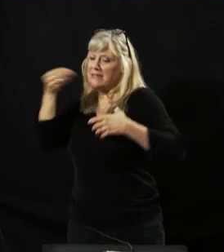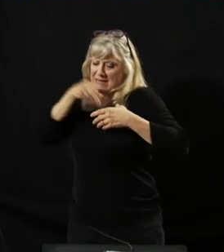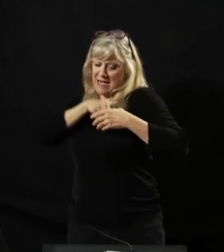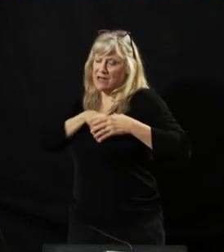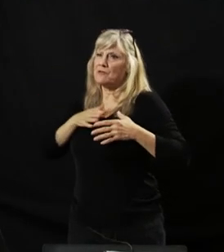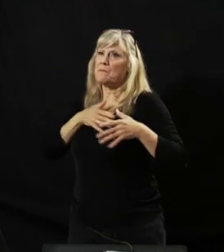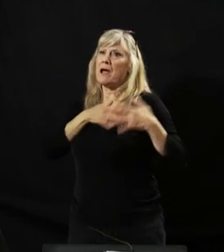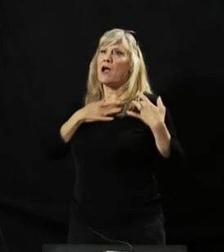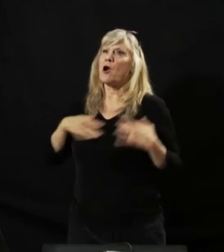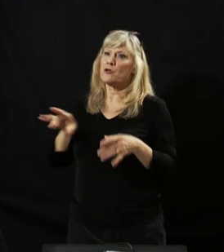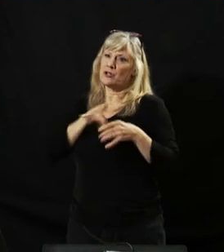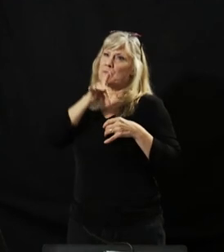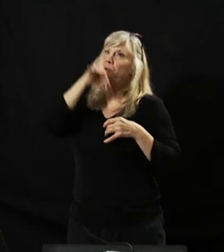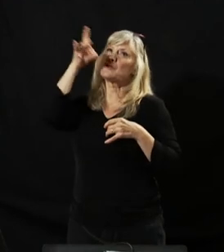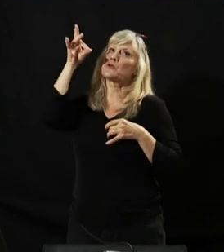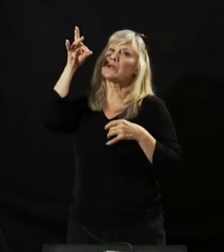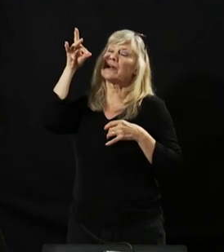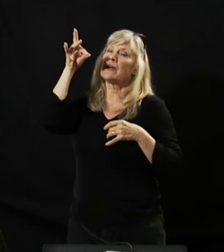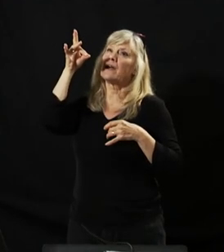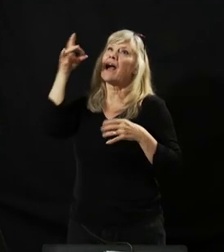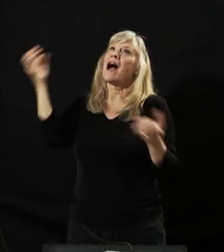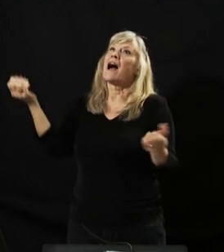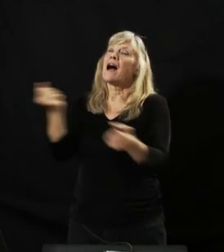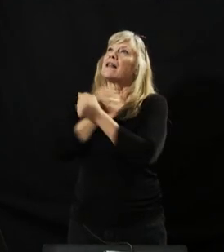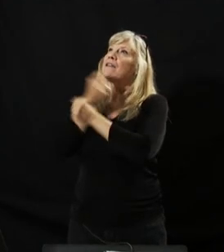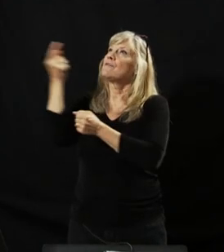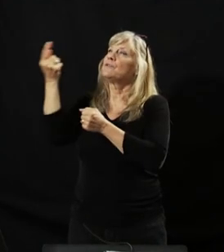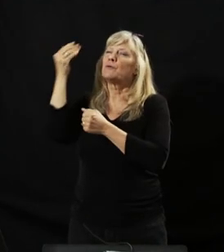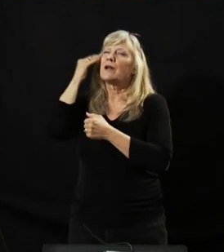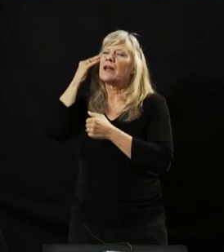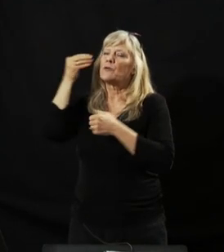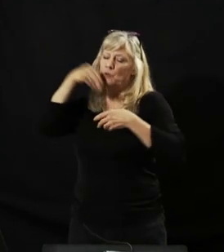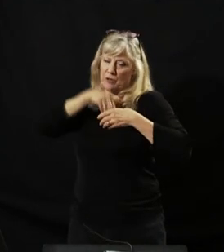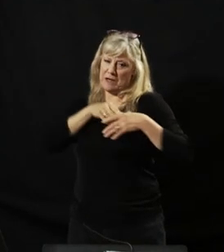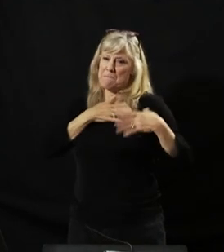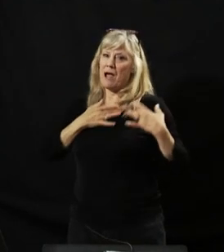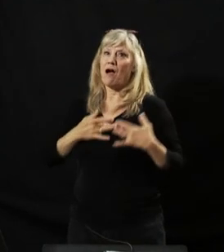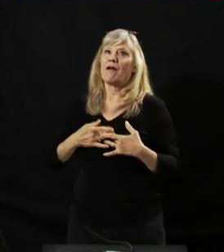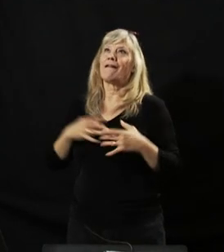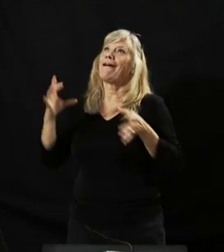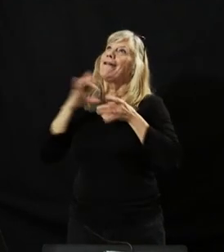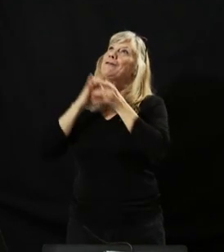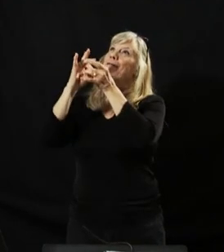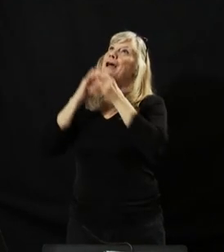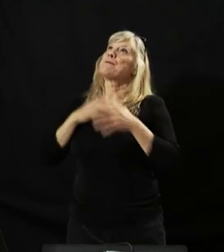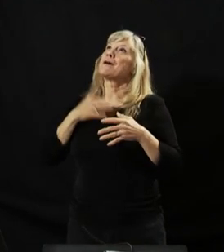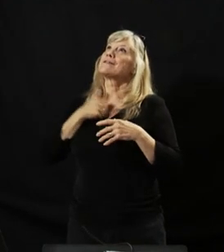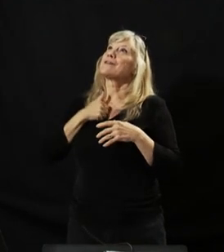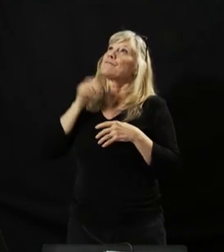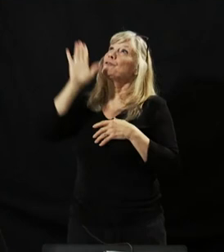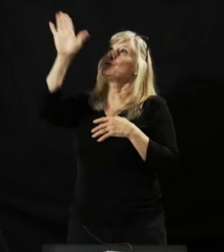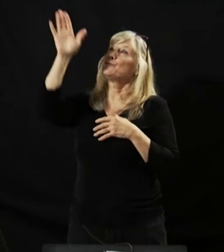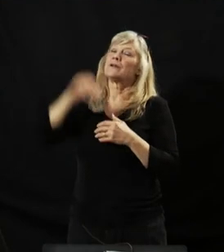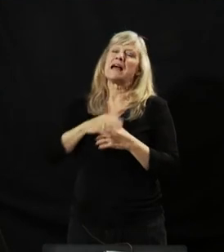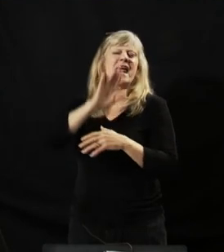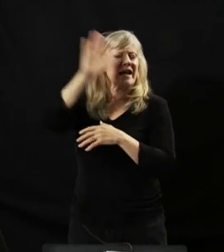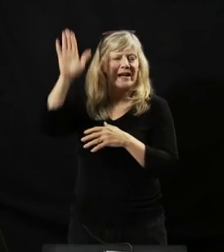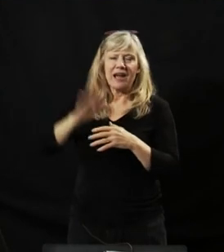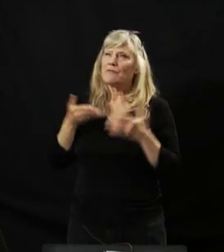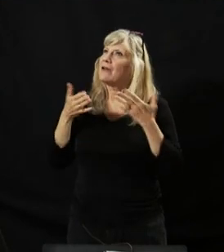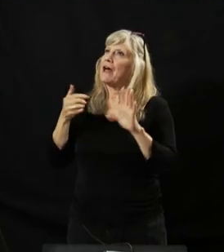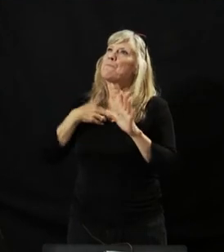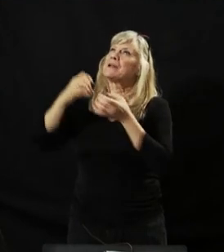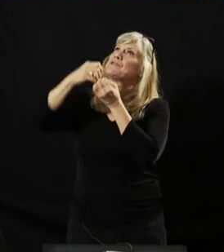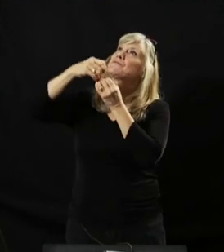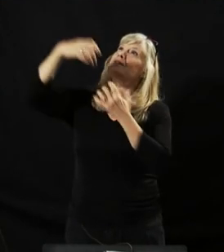into my heart. I embrace you as if you were already there and unite myself wholly to you. Never permit me to